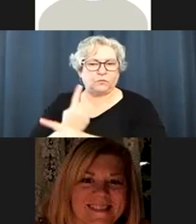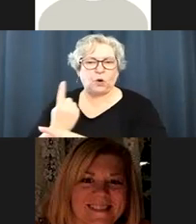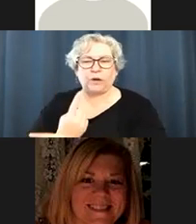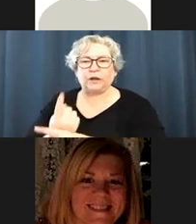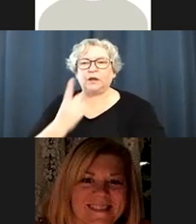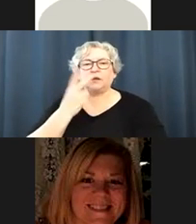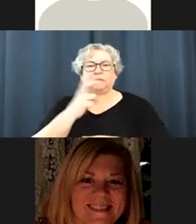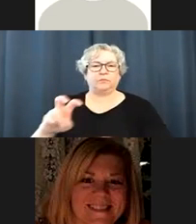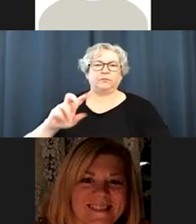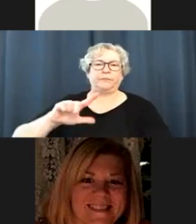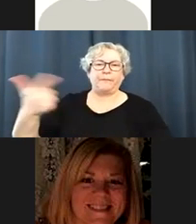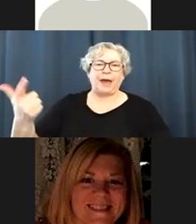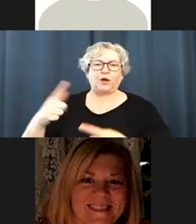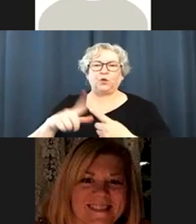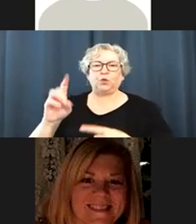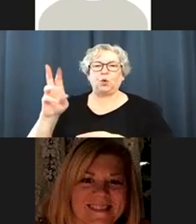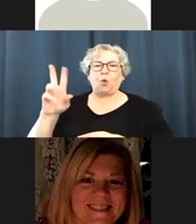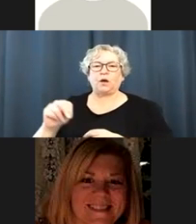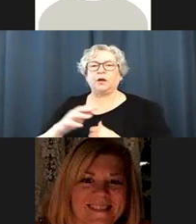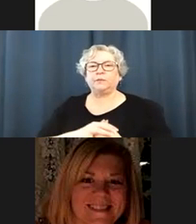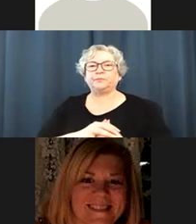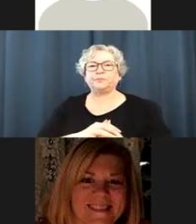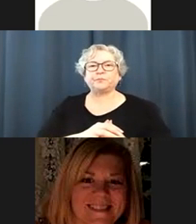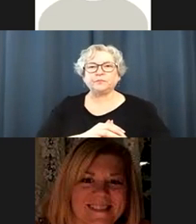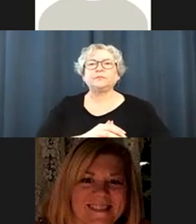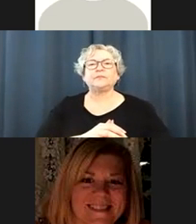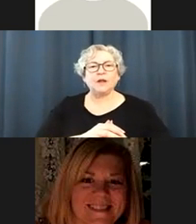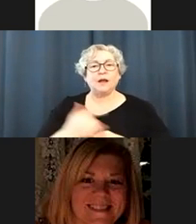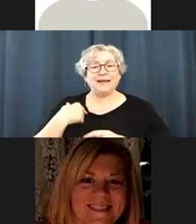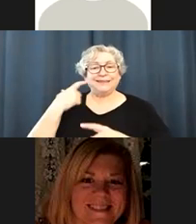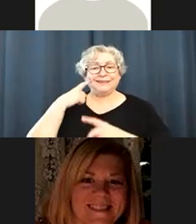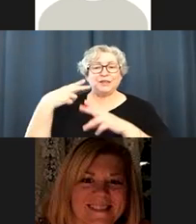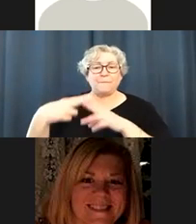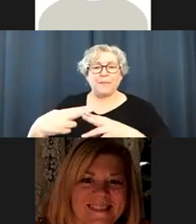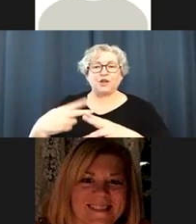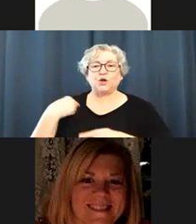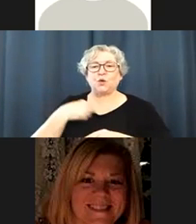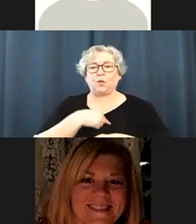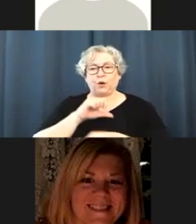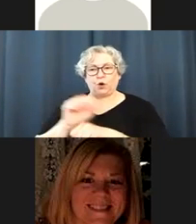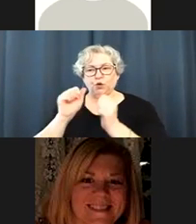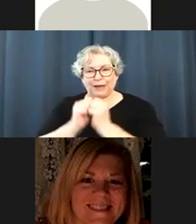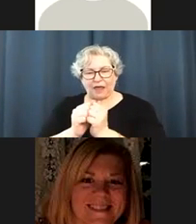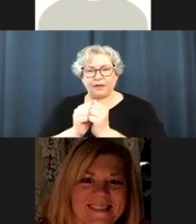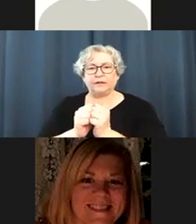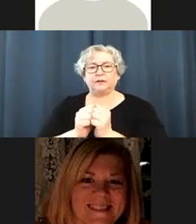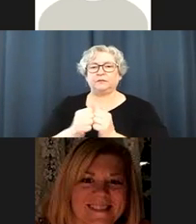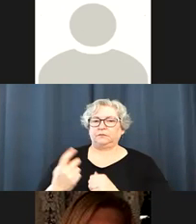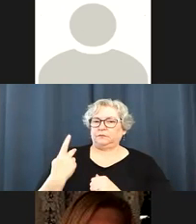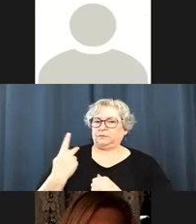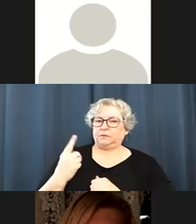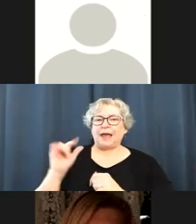back over to Dawn. So yes, so as I mentioned, we work together as a one